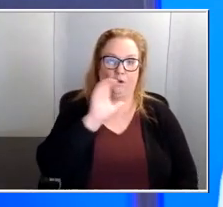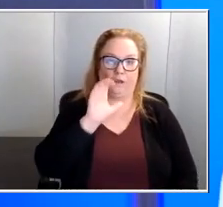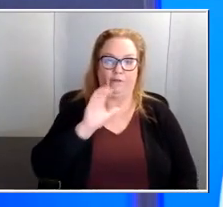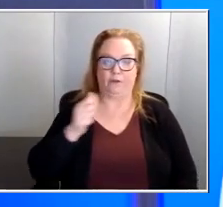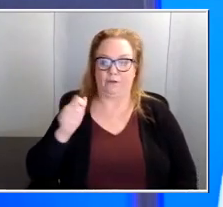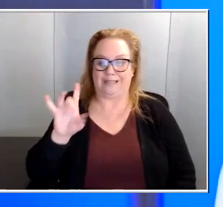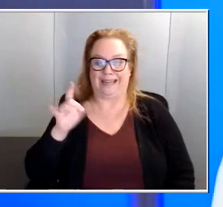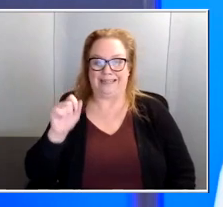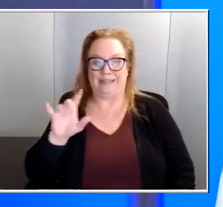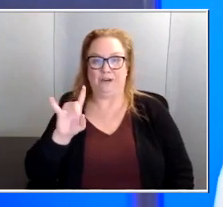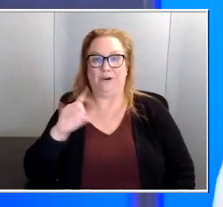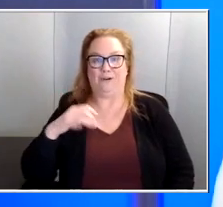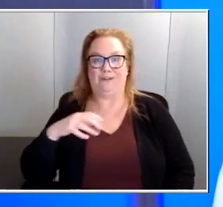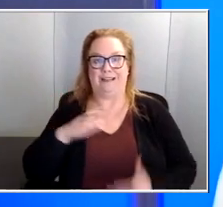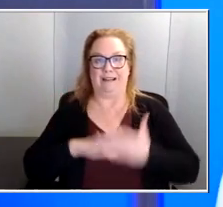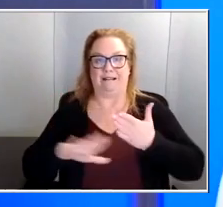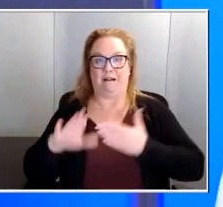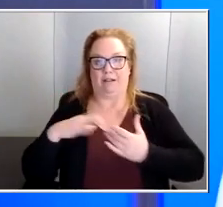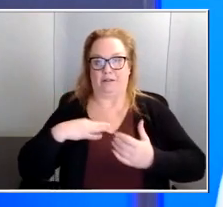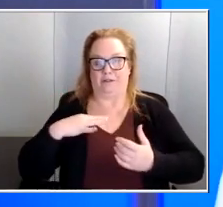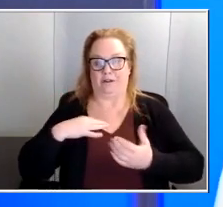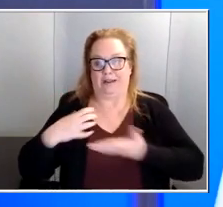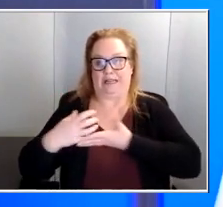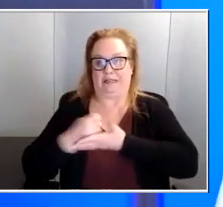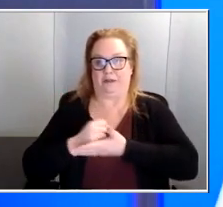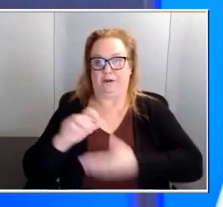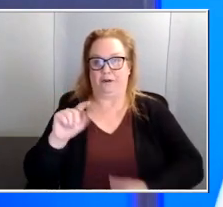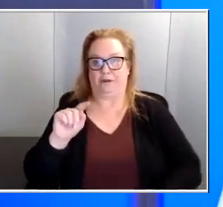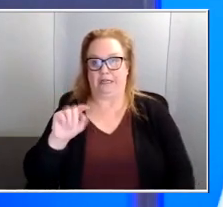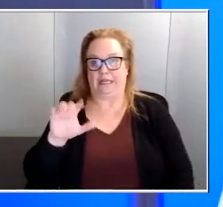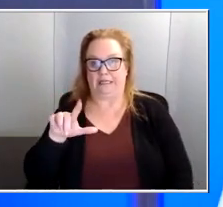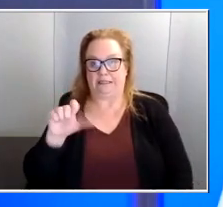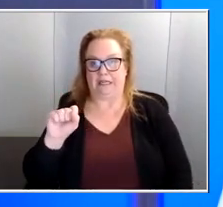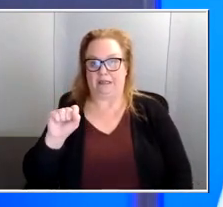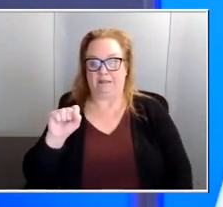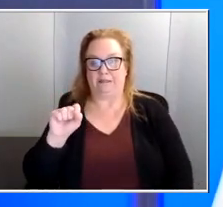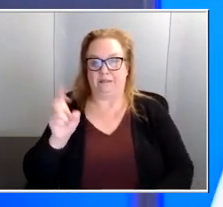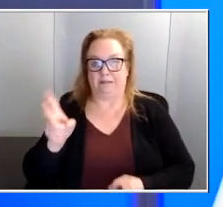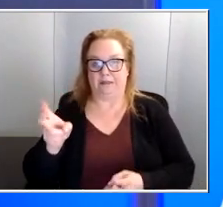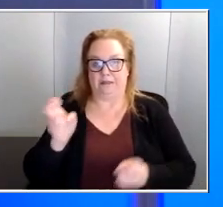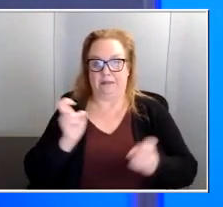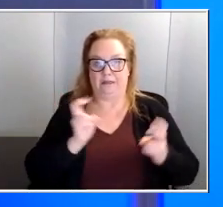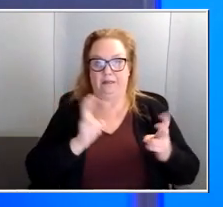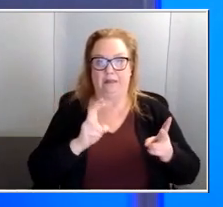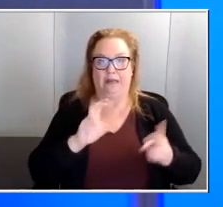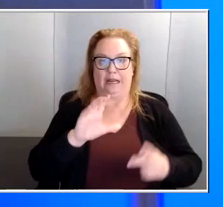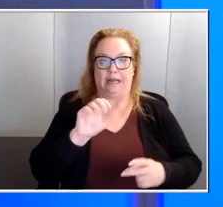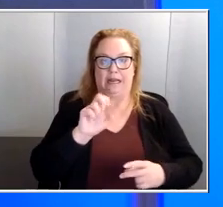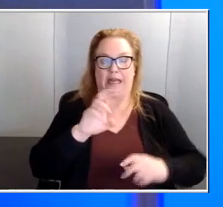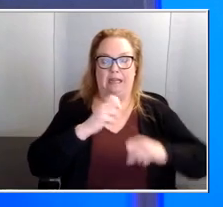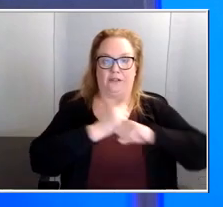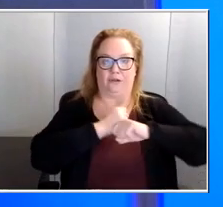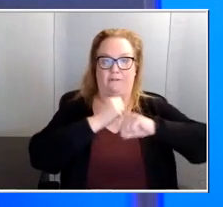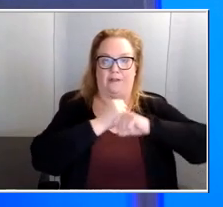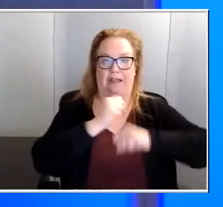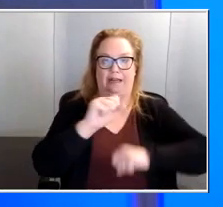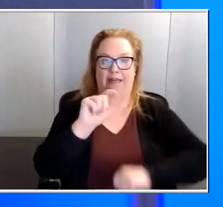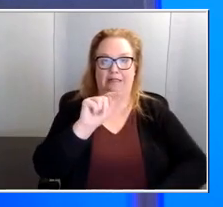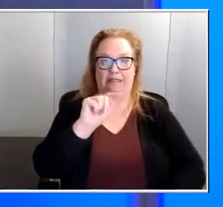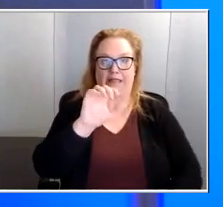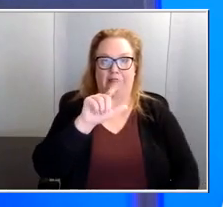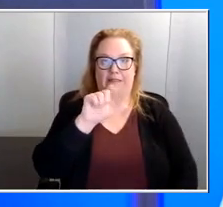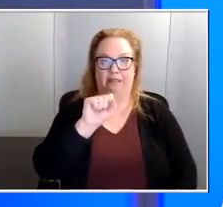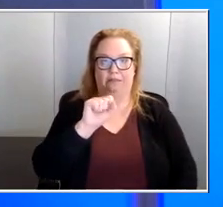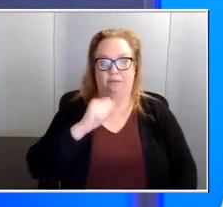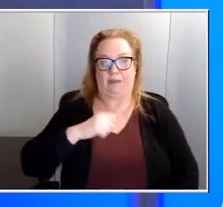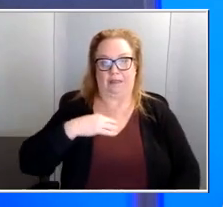college student volunteers and collect their T cells and turn them into cancer-fighting T cells, and we think there are